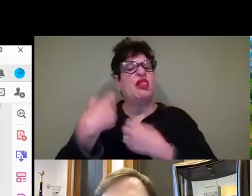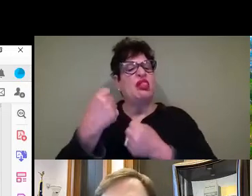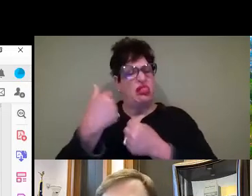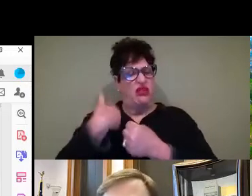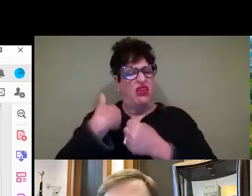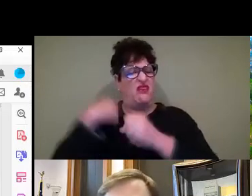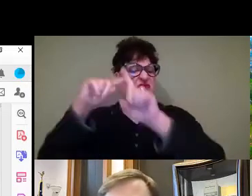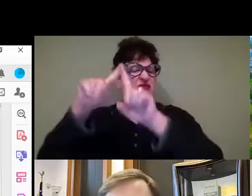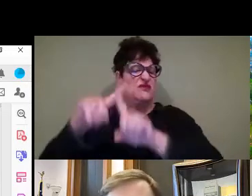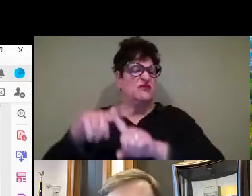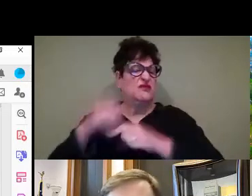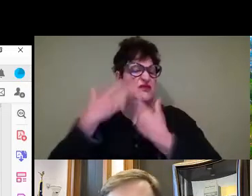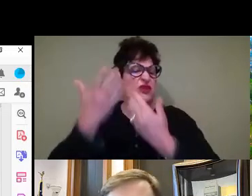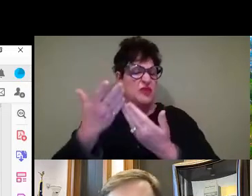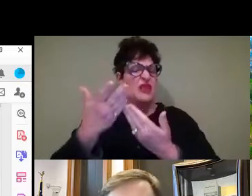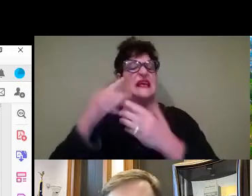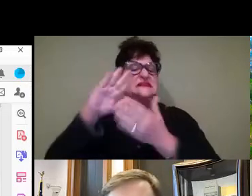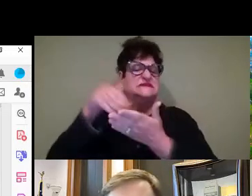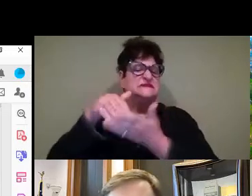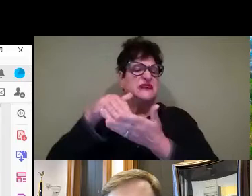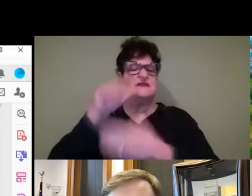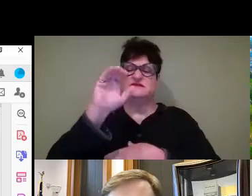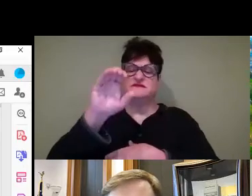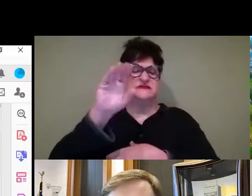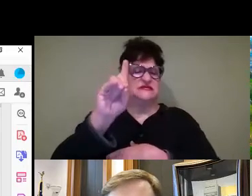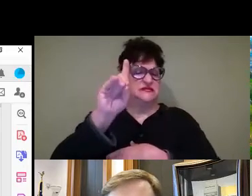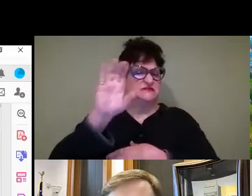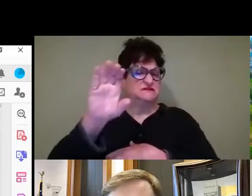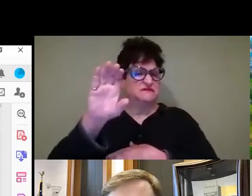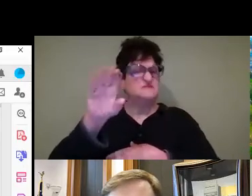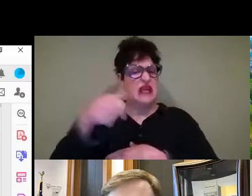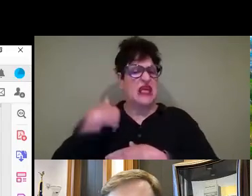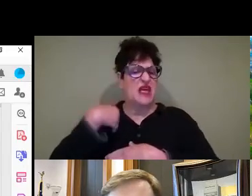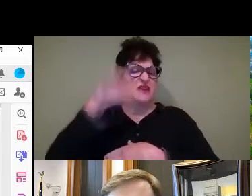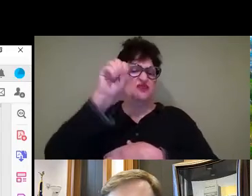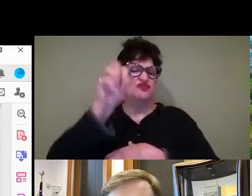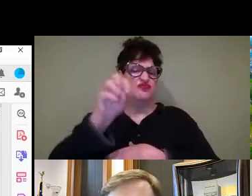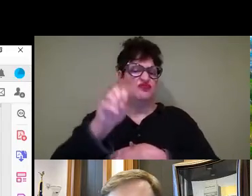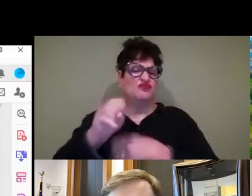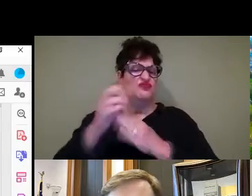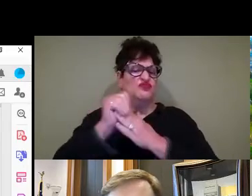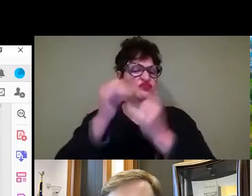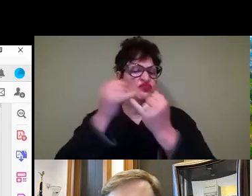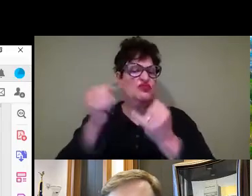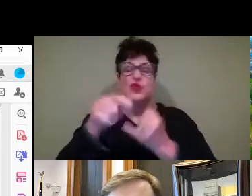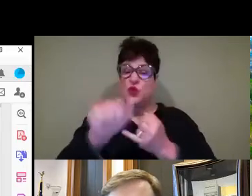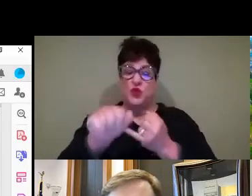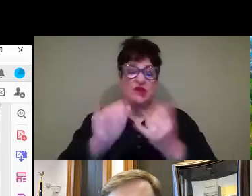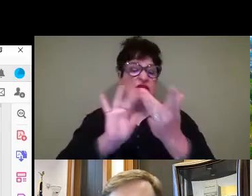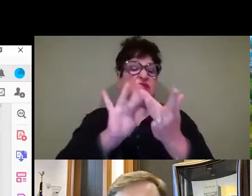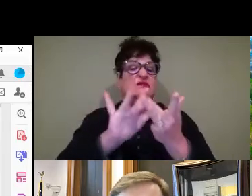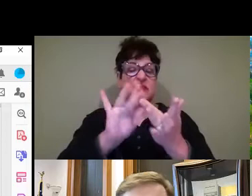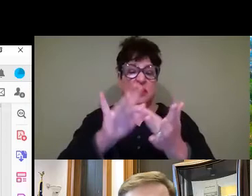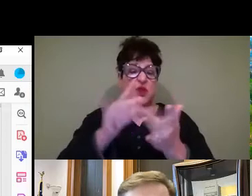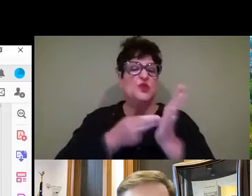Disease Control has also issued guidance. And so if you have any questions, as always, the New Haven Health Department is at your service and can be reached